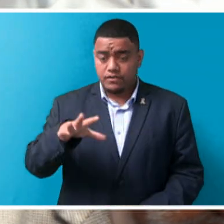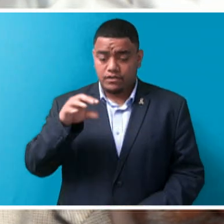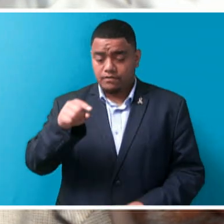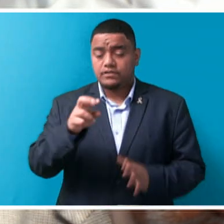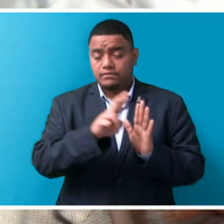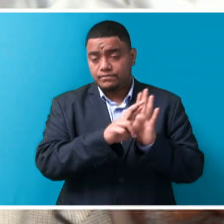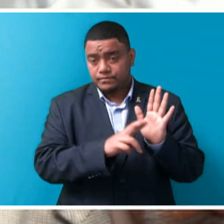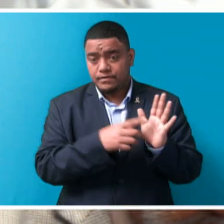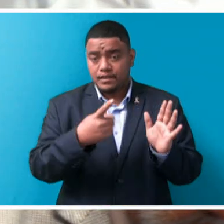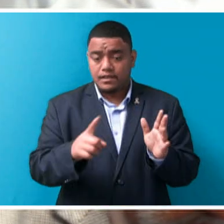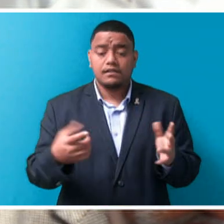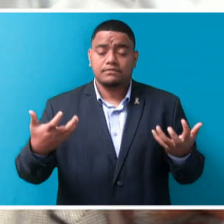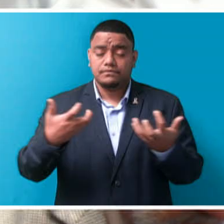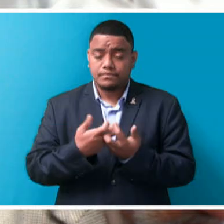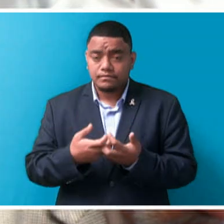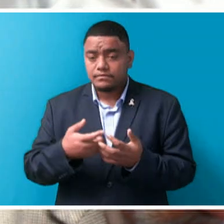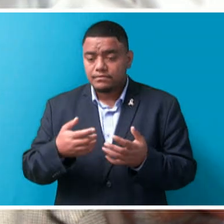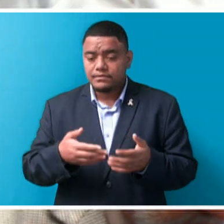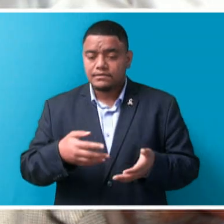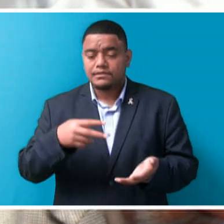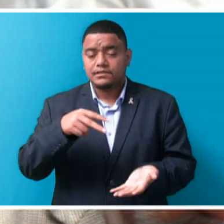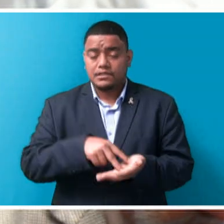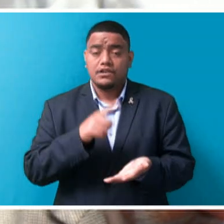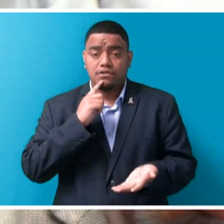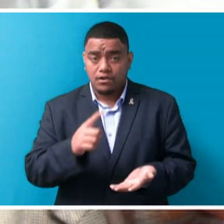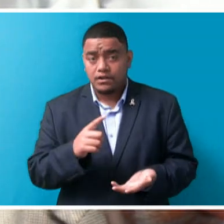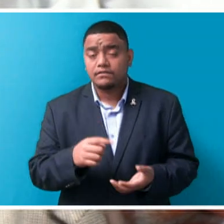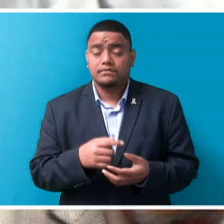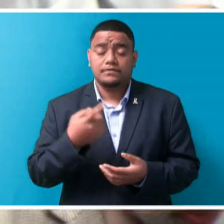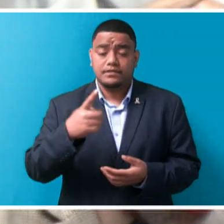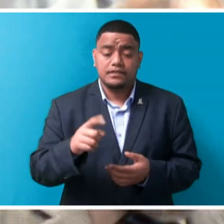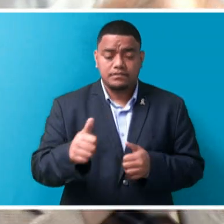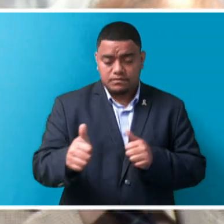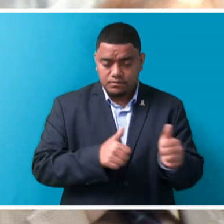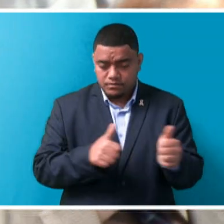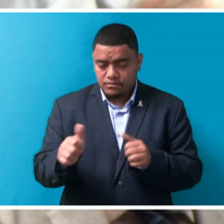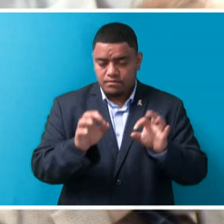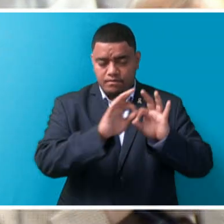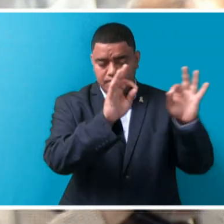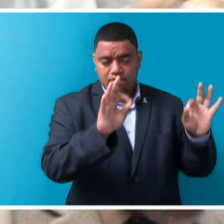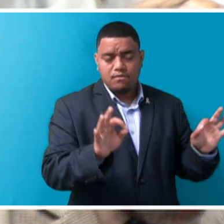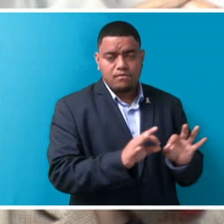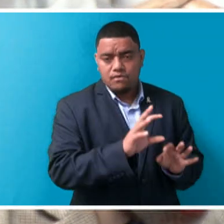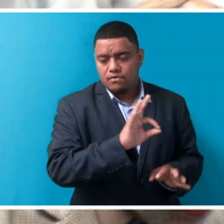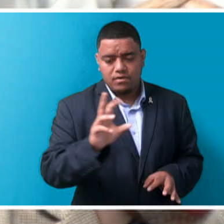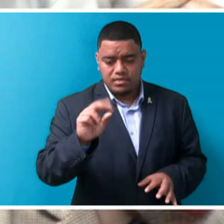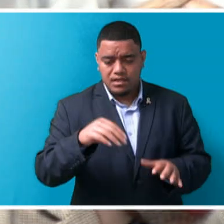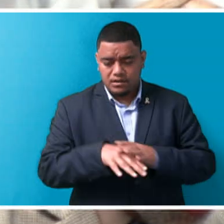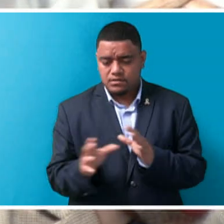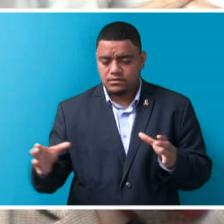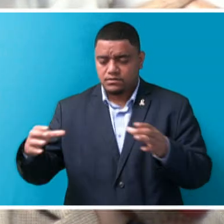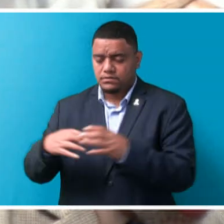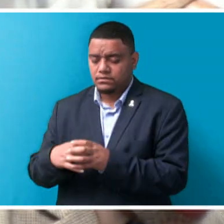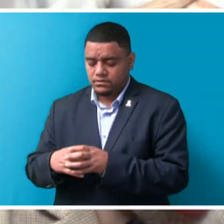regulations alongside their corresponding standard operating procedures and administrative forms was not done in isolation.